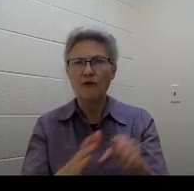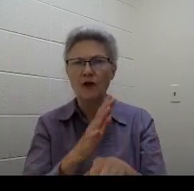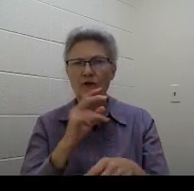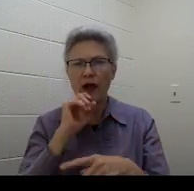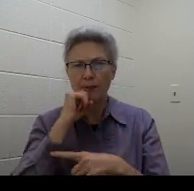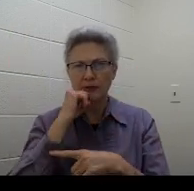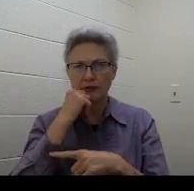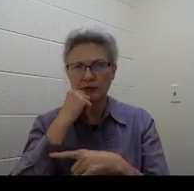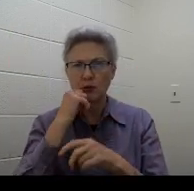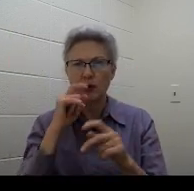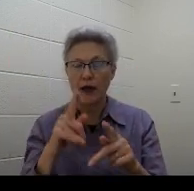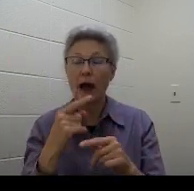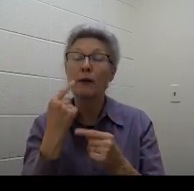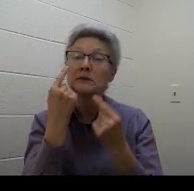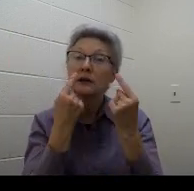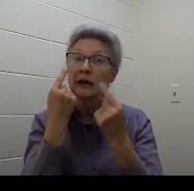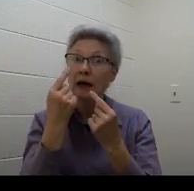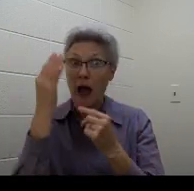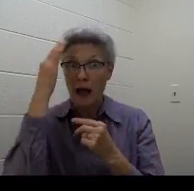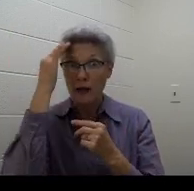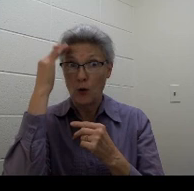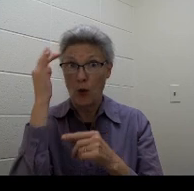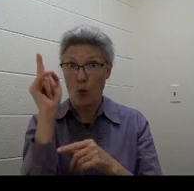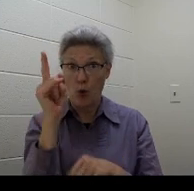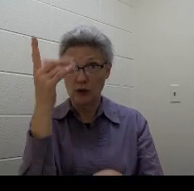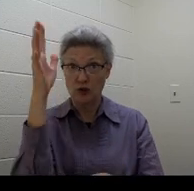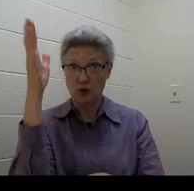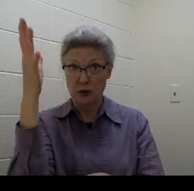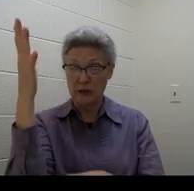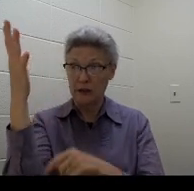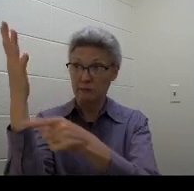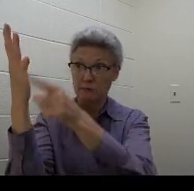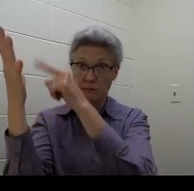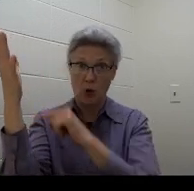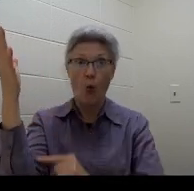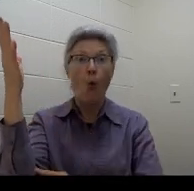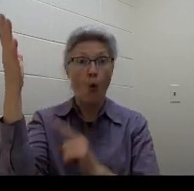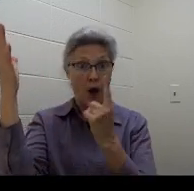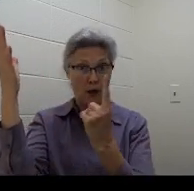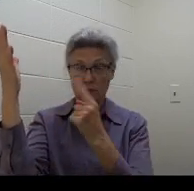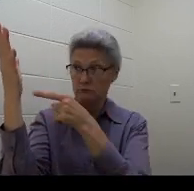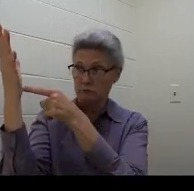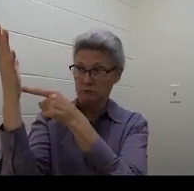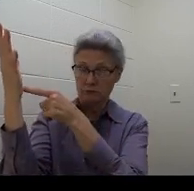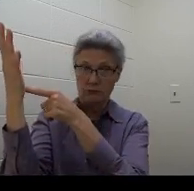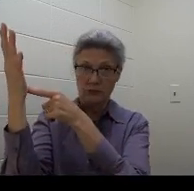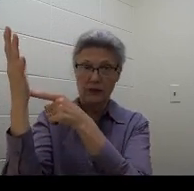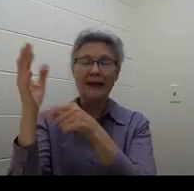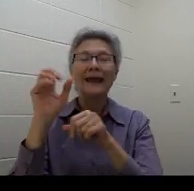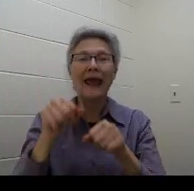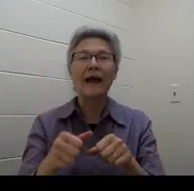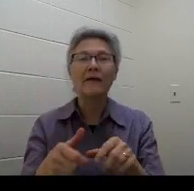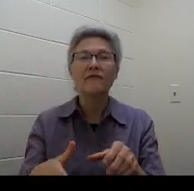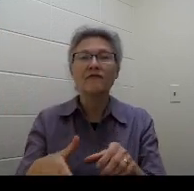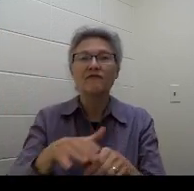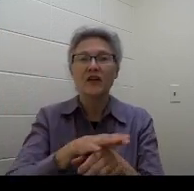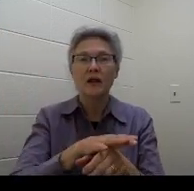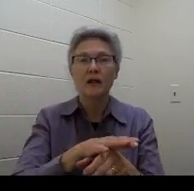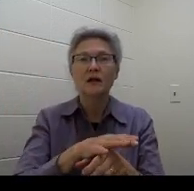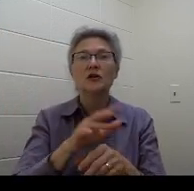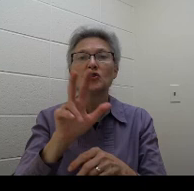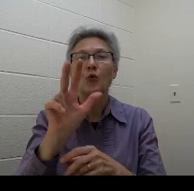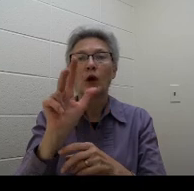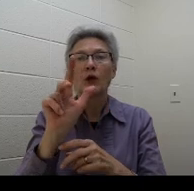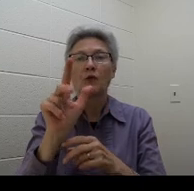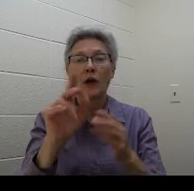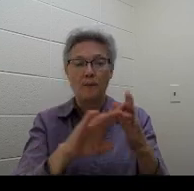Okay, so I was thinking, well, I know that one tree in an orchard, the apples from that tree can fill 23 baskets. But